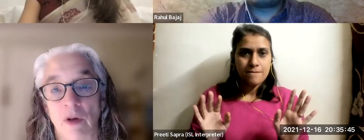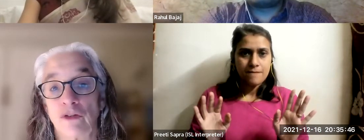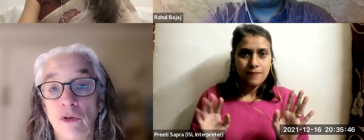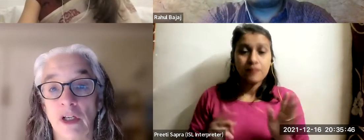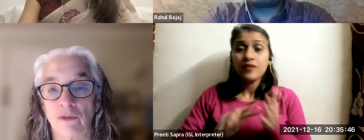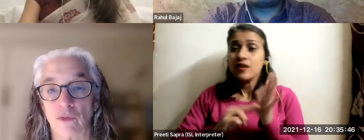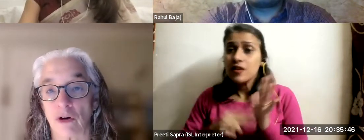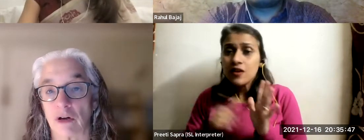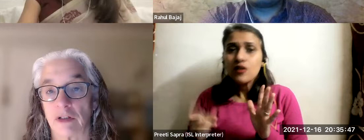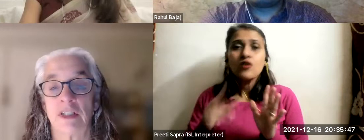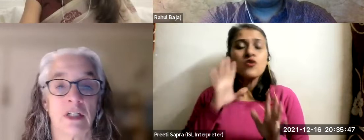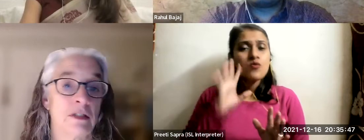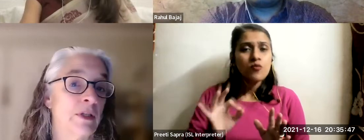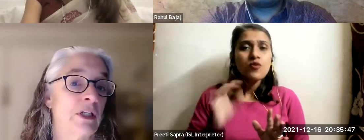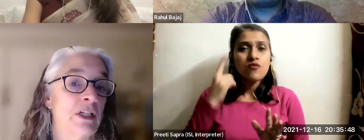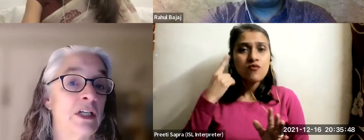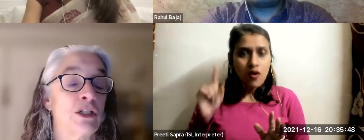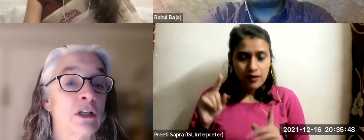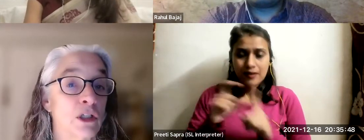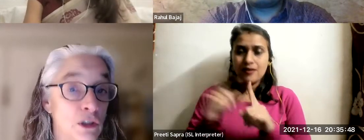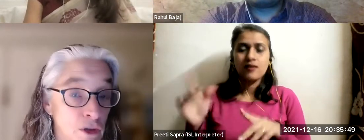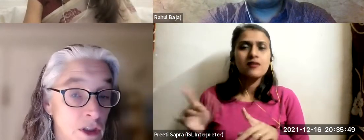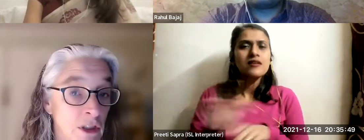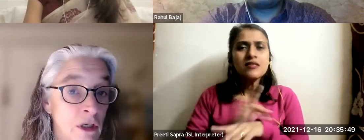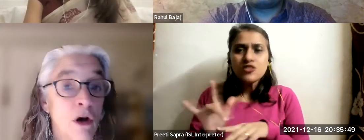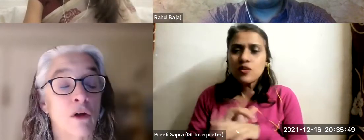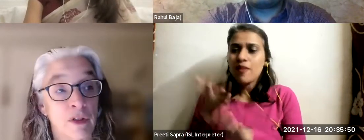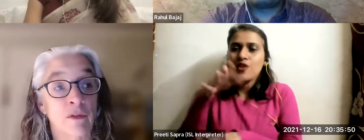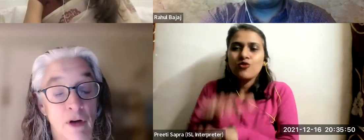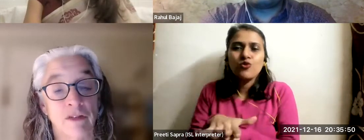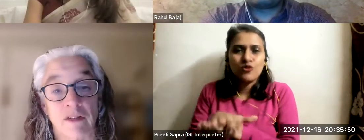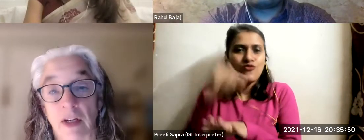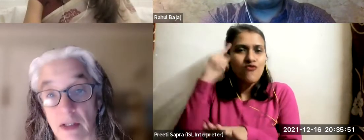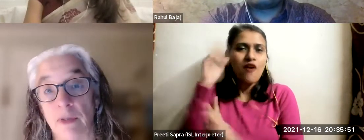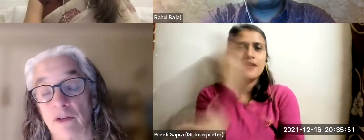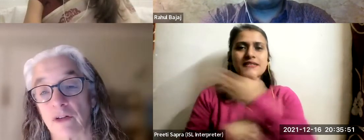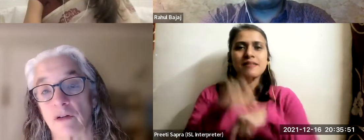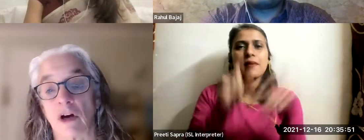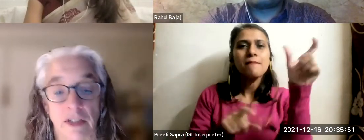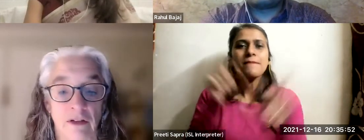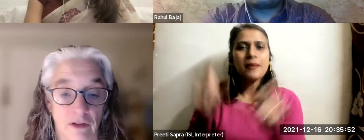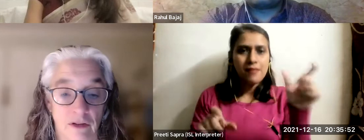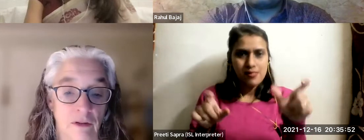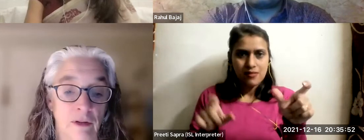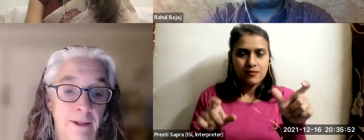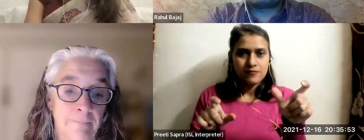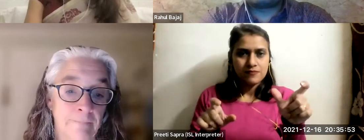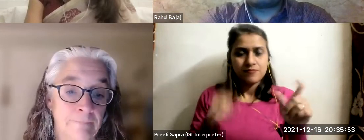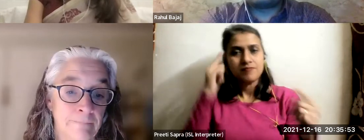very well suited for disability digital inclusion, although it is a process that can be used in other contexts